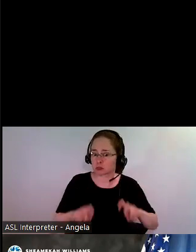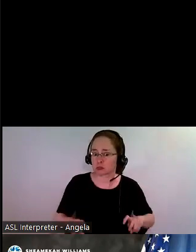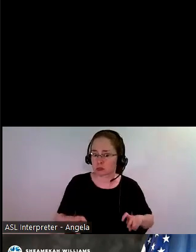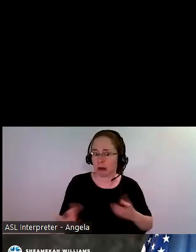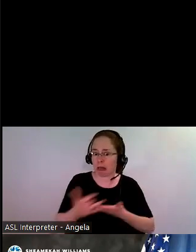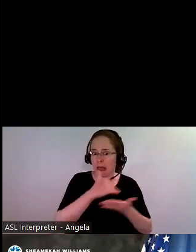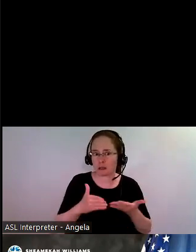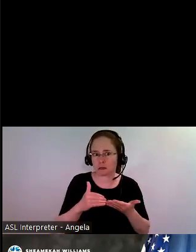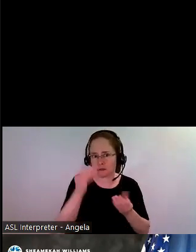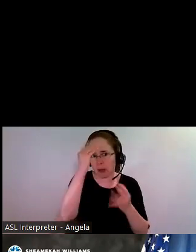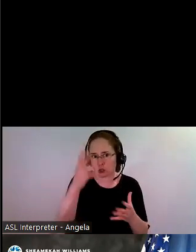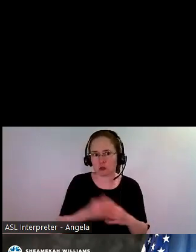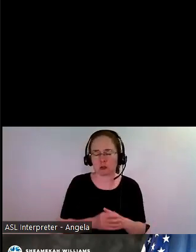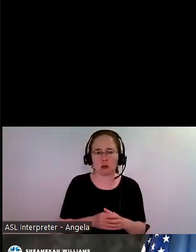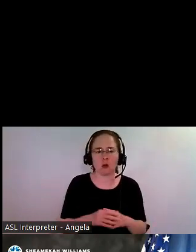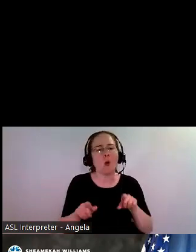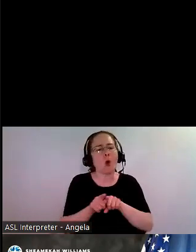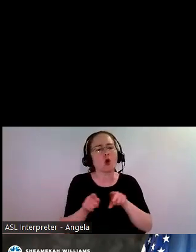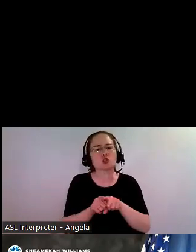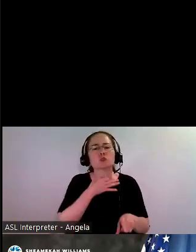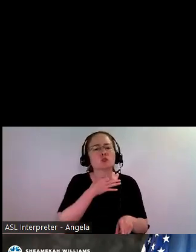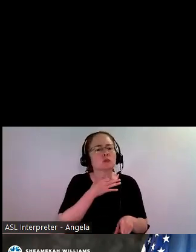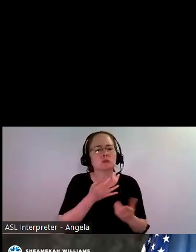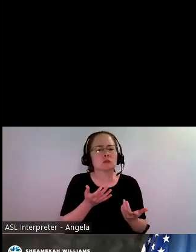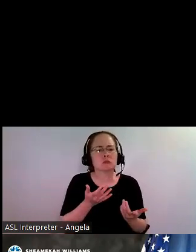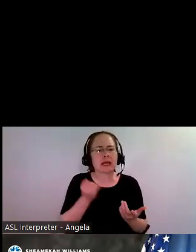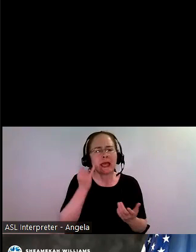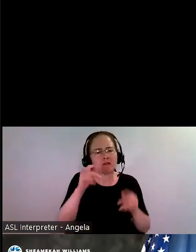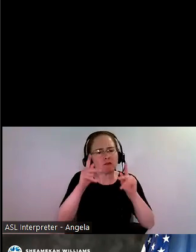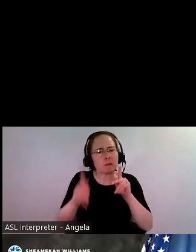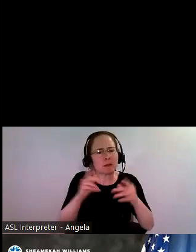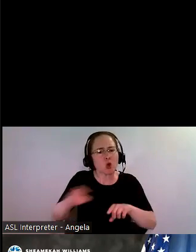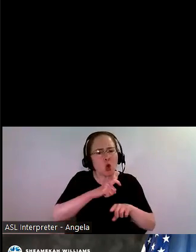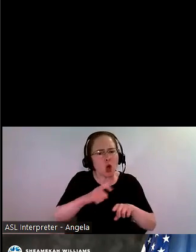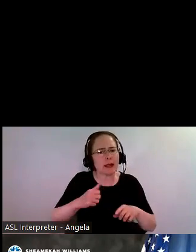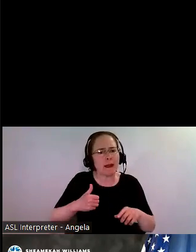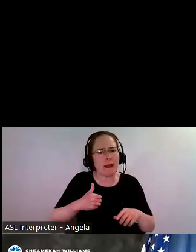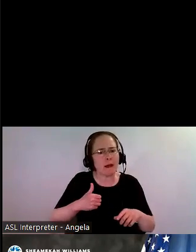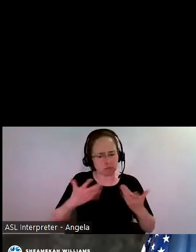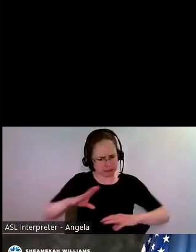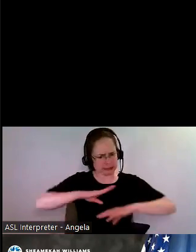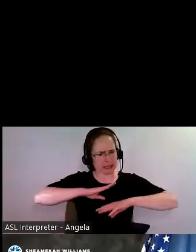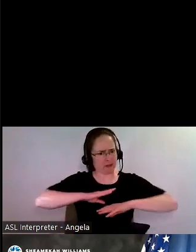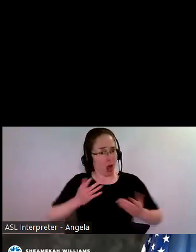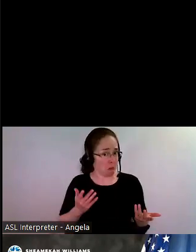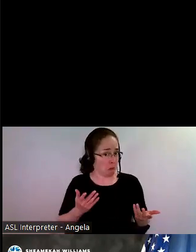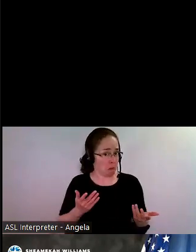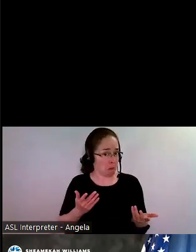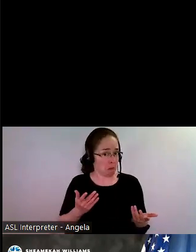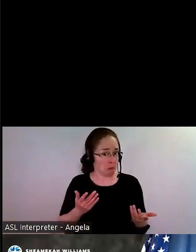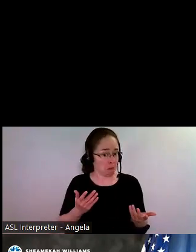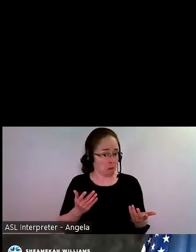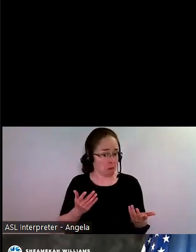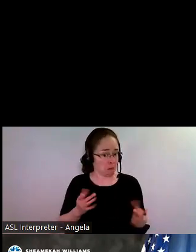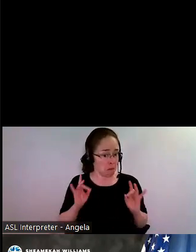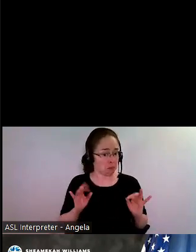collect. In addition to that, you also want to know if the individuals that are calling, have they been satisfied? Did they get what they need from that